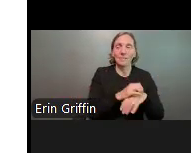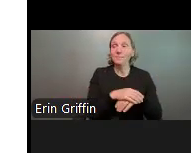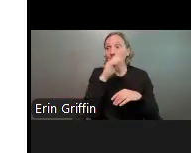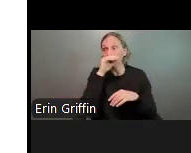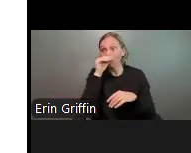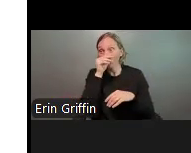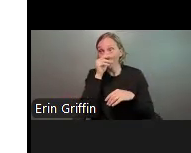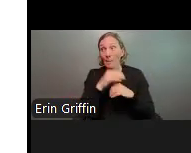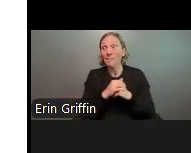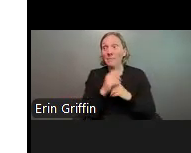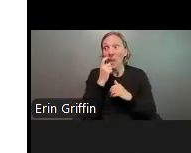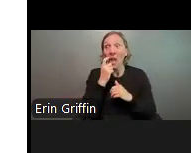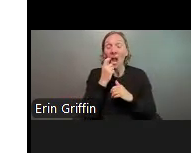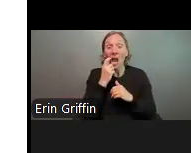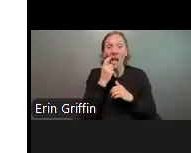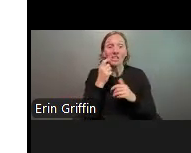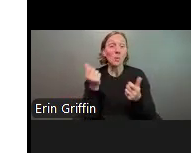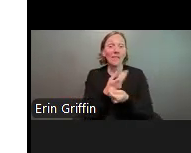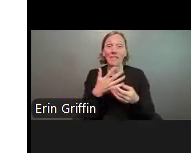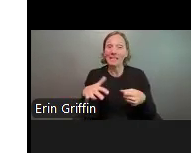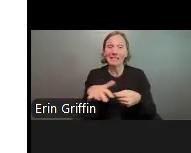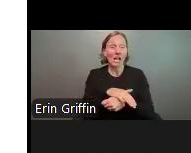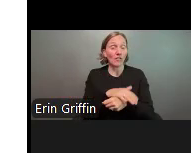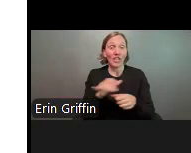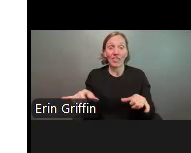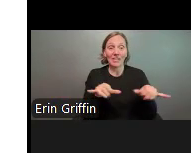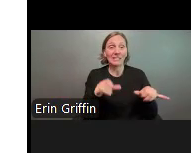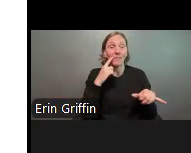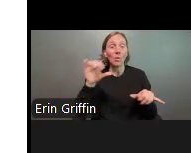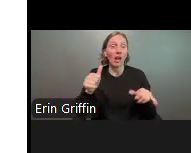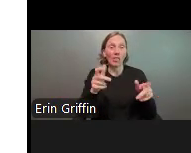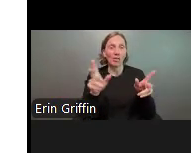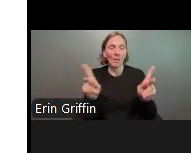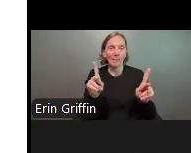Healthcare Authority, by Apple Health, as they are today for our other populations.